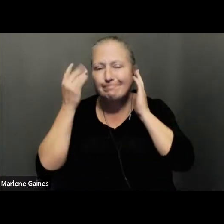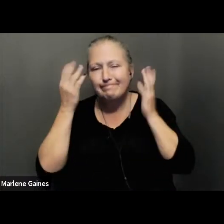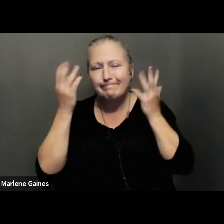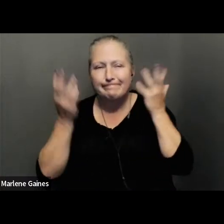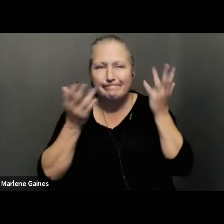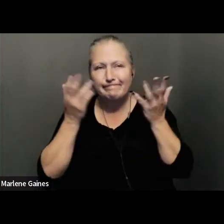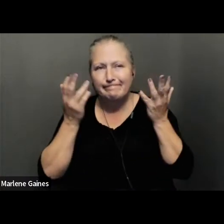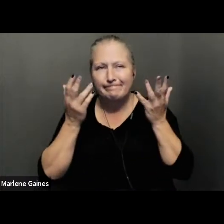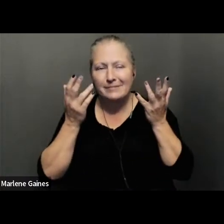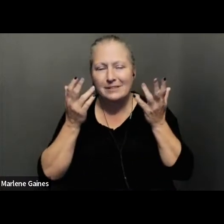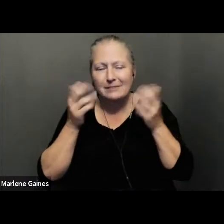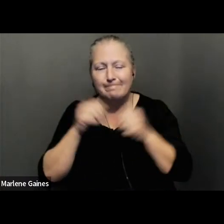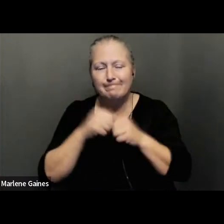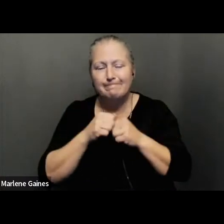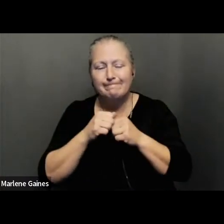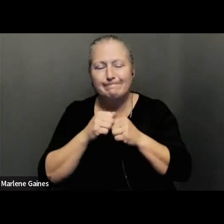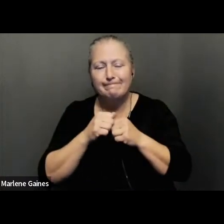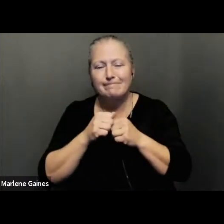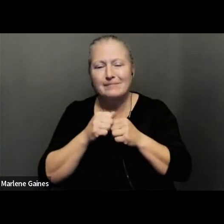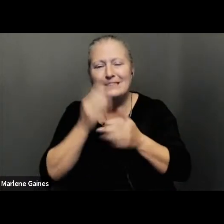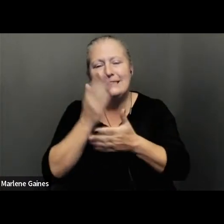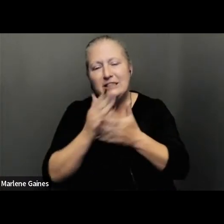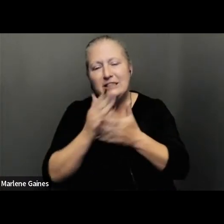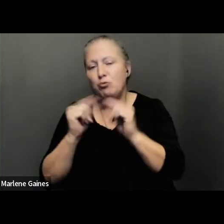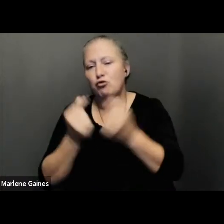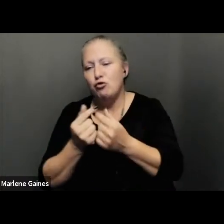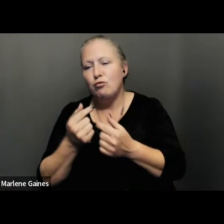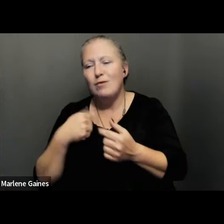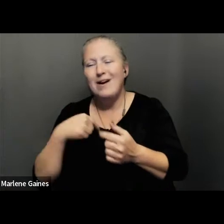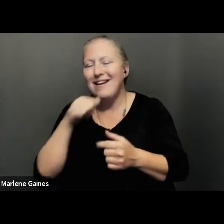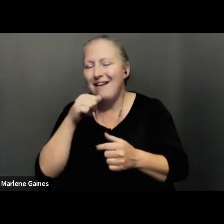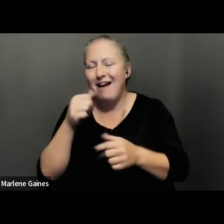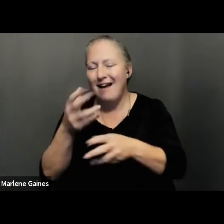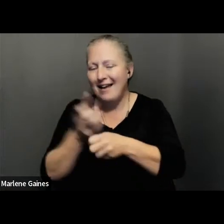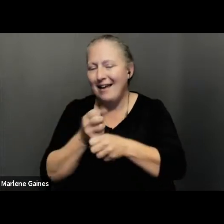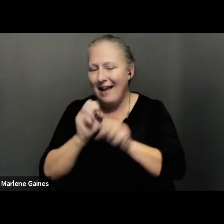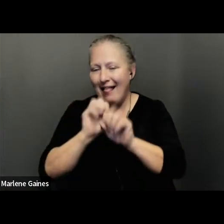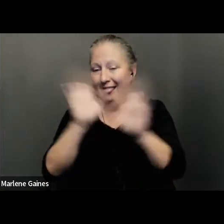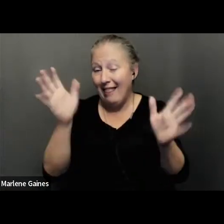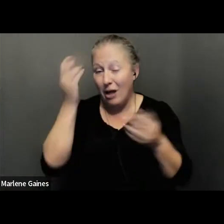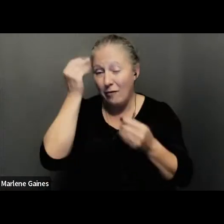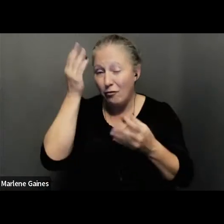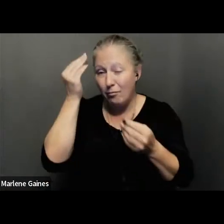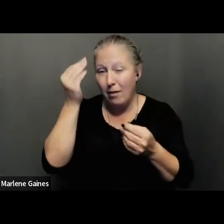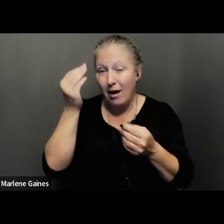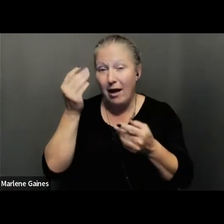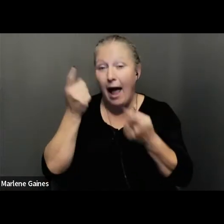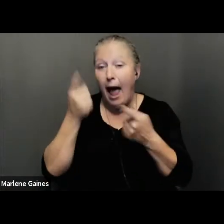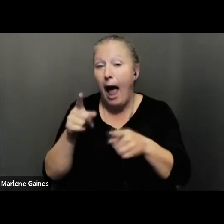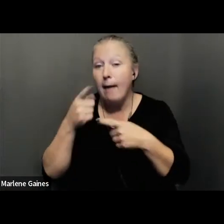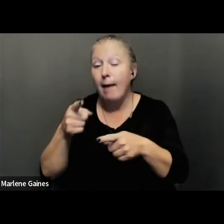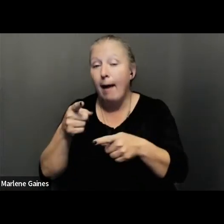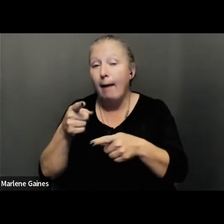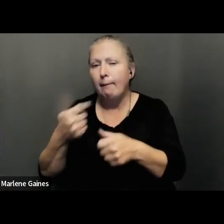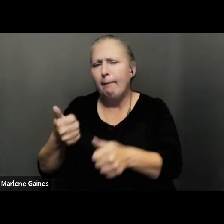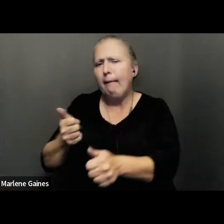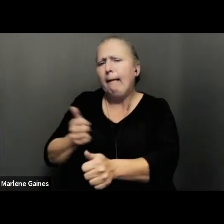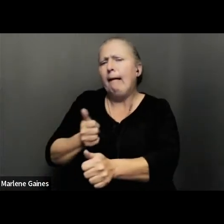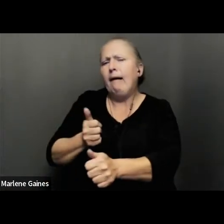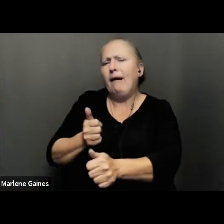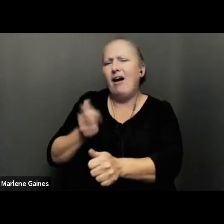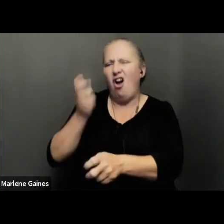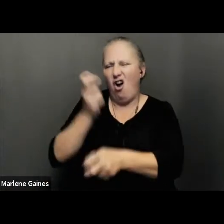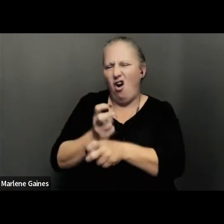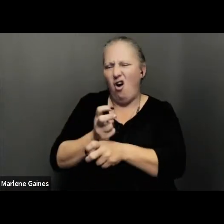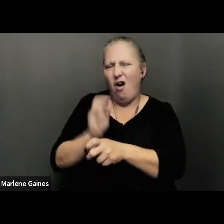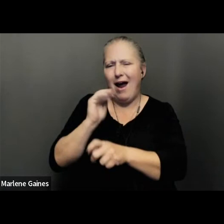with some groups with that we're not getting clear information. Things are happening behind the scenes that make it very hard for